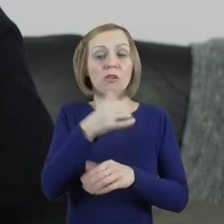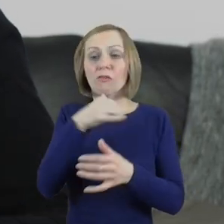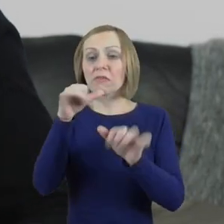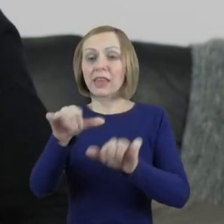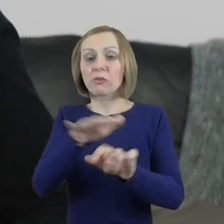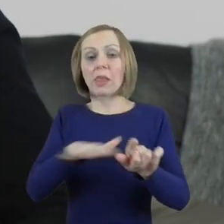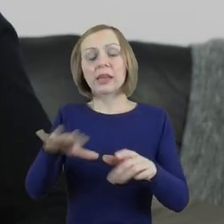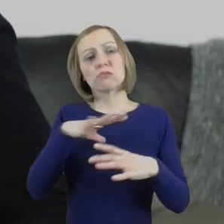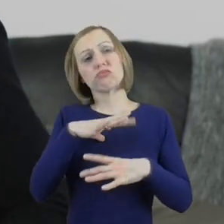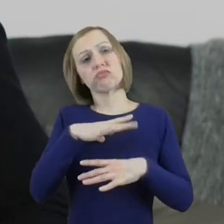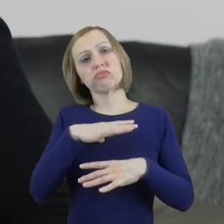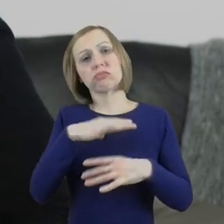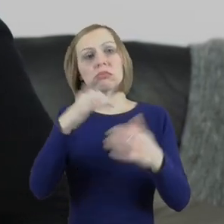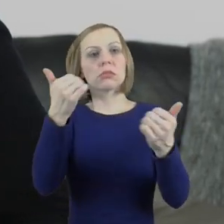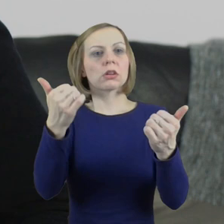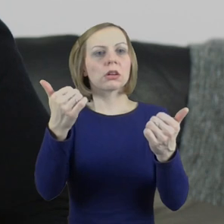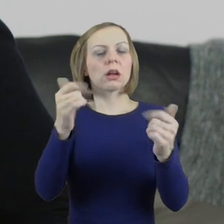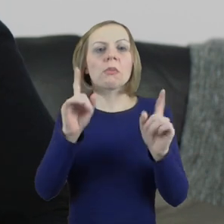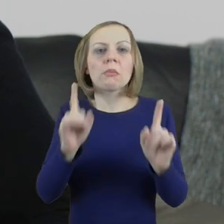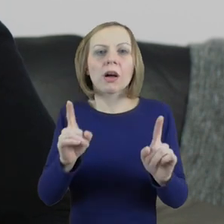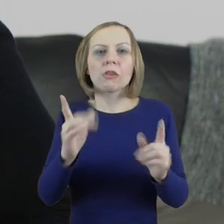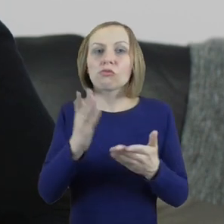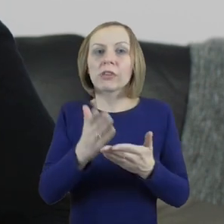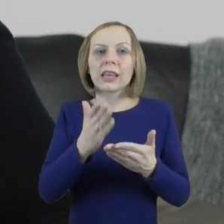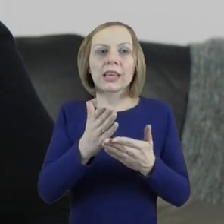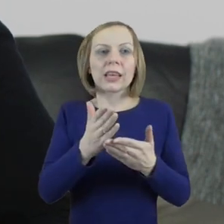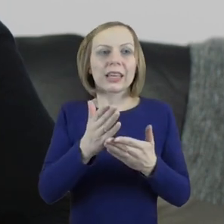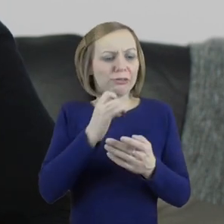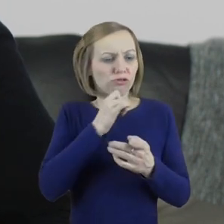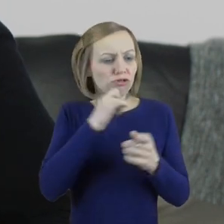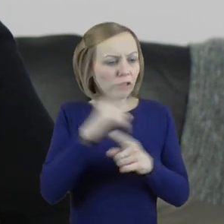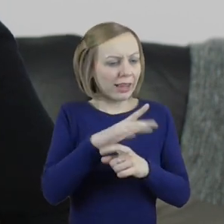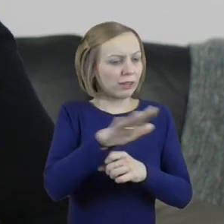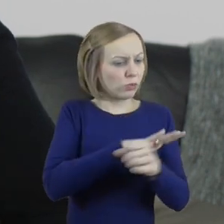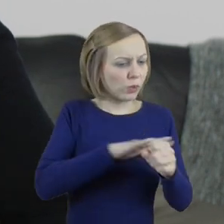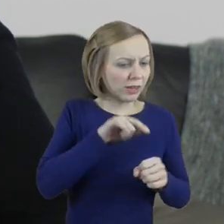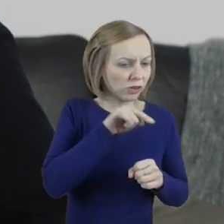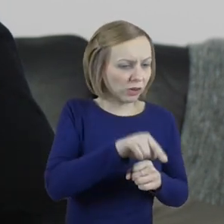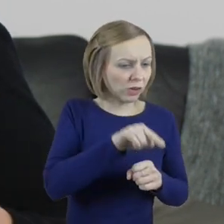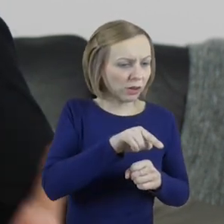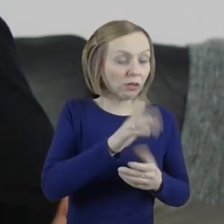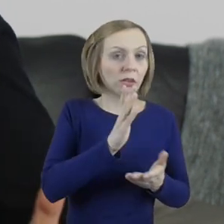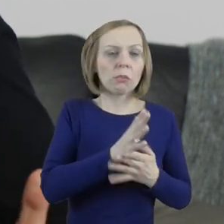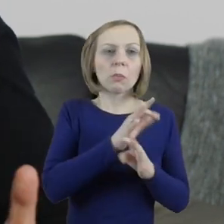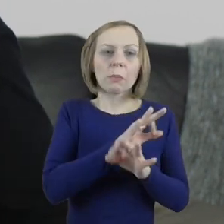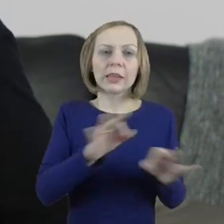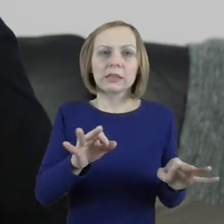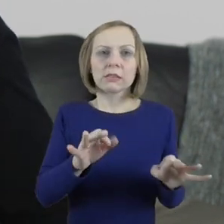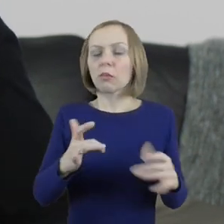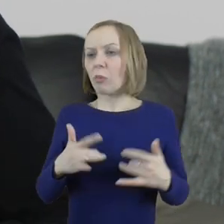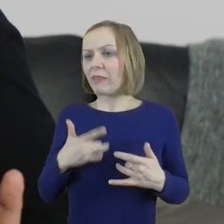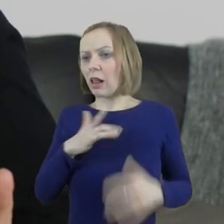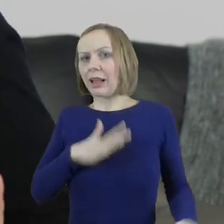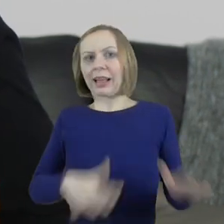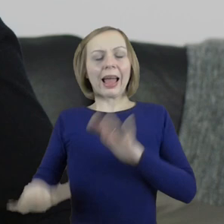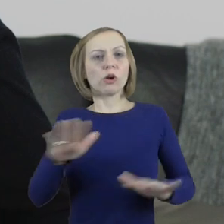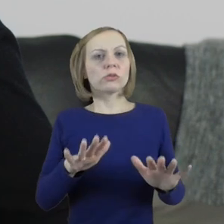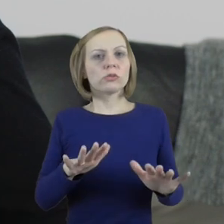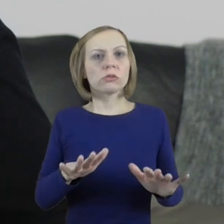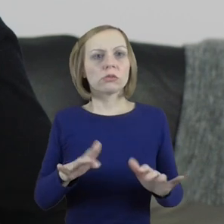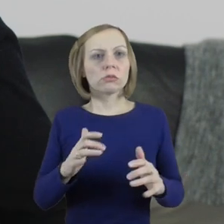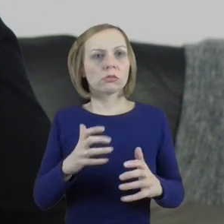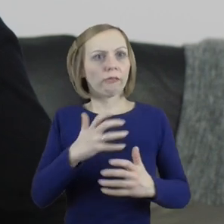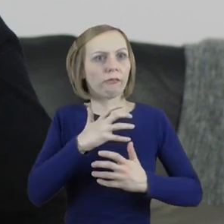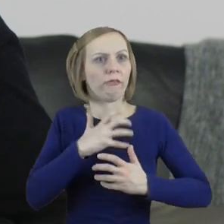fact, it's finding peace in the most unlikely of places, in those times in life where it feels chaotic and we're filled with